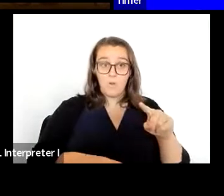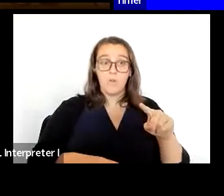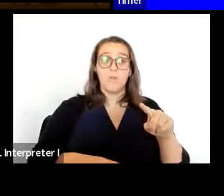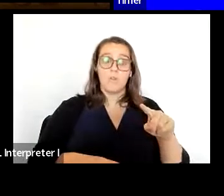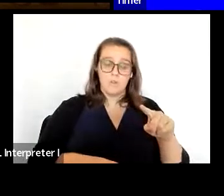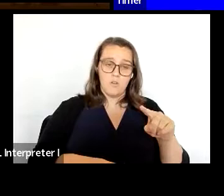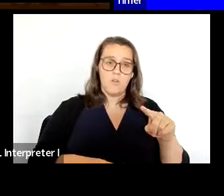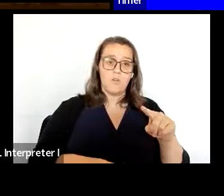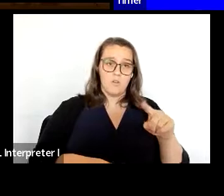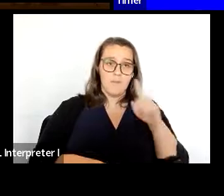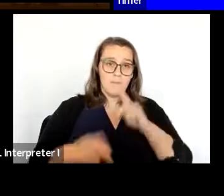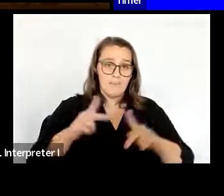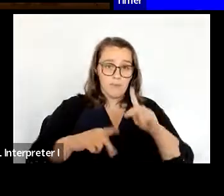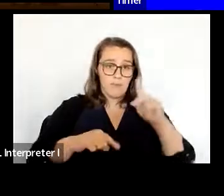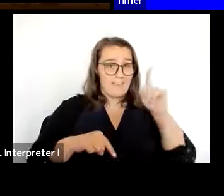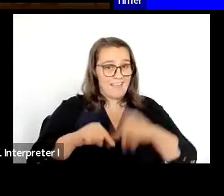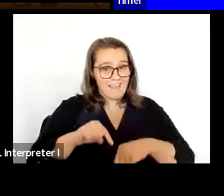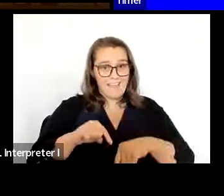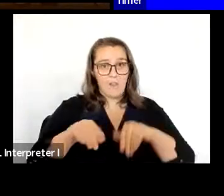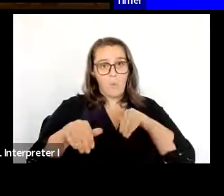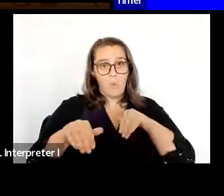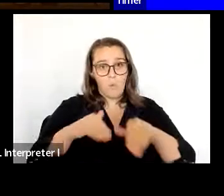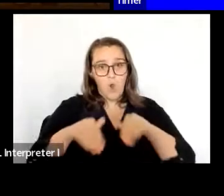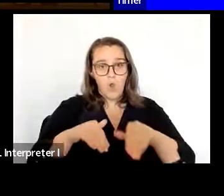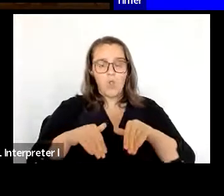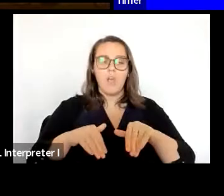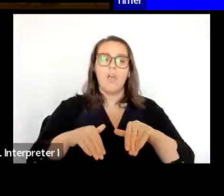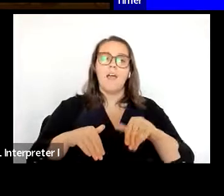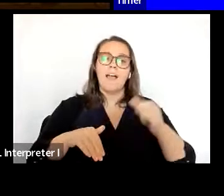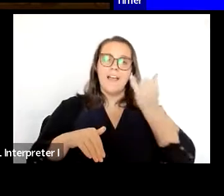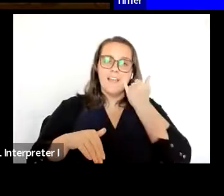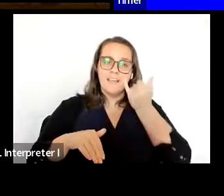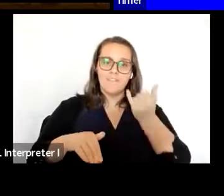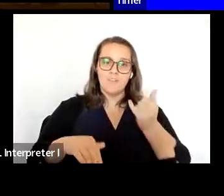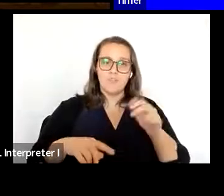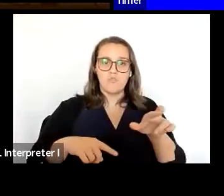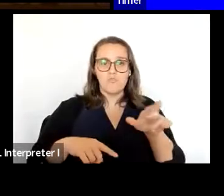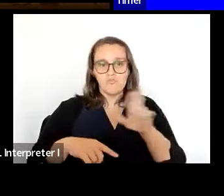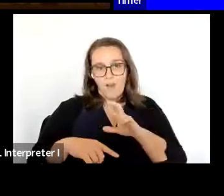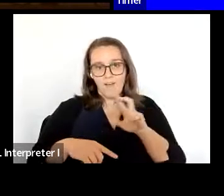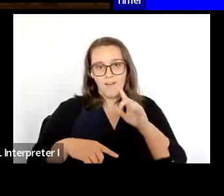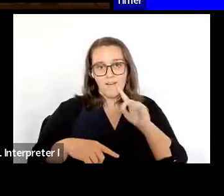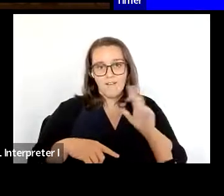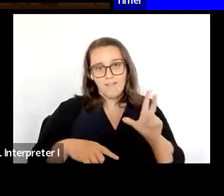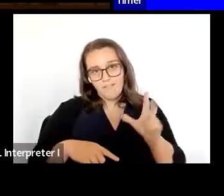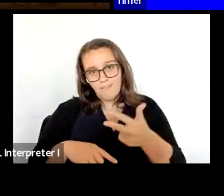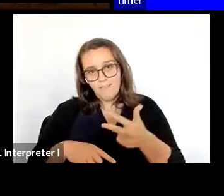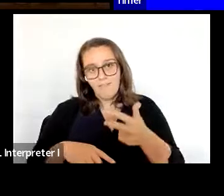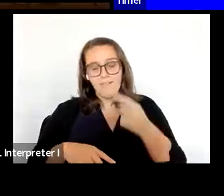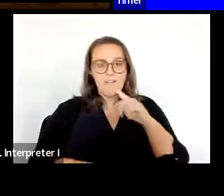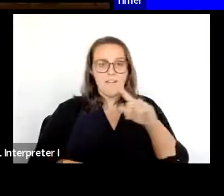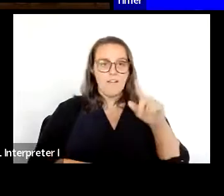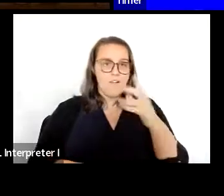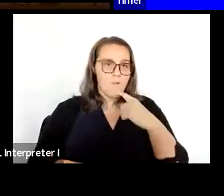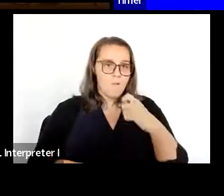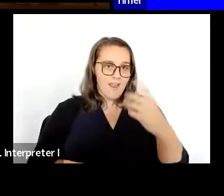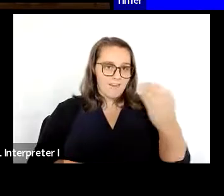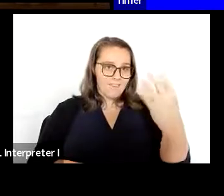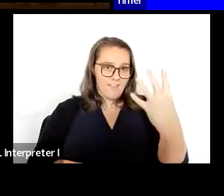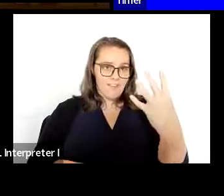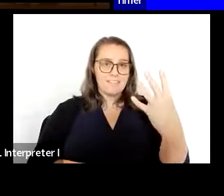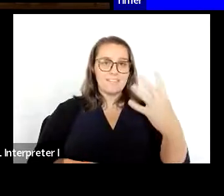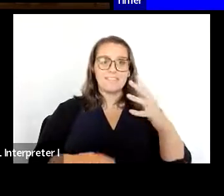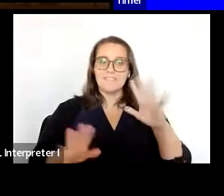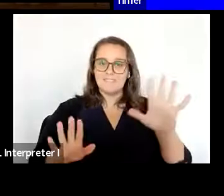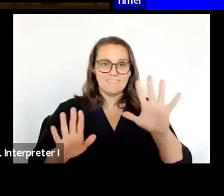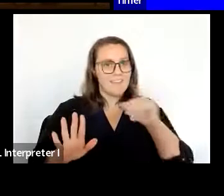that it's unsafe to make the right on red. And so they're going to